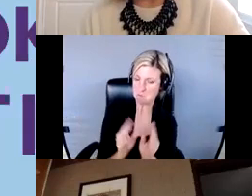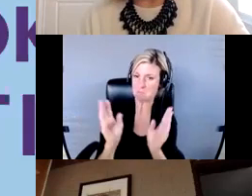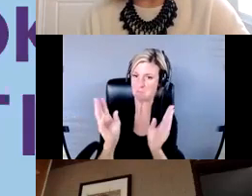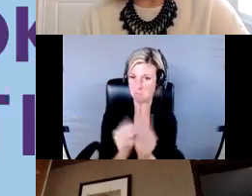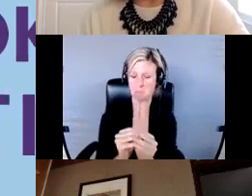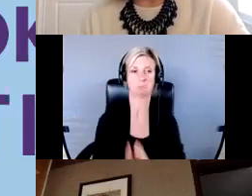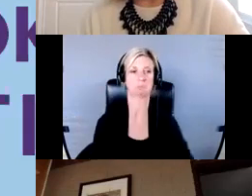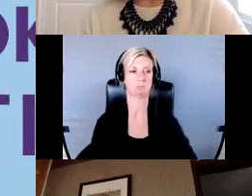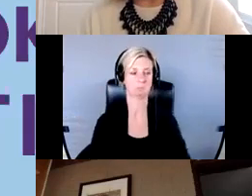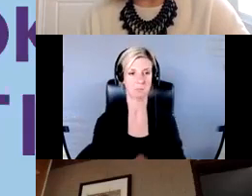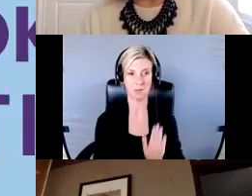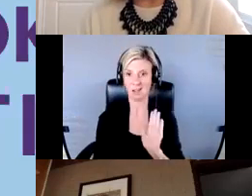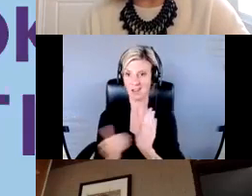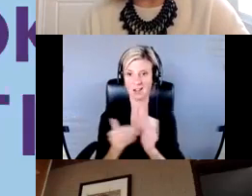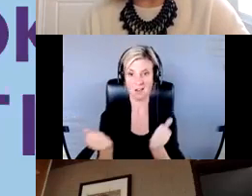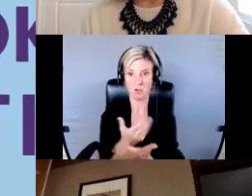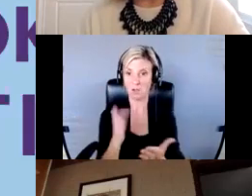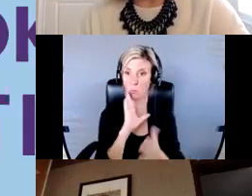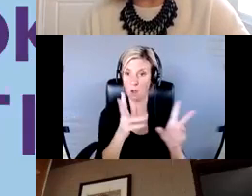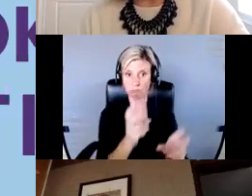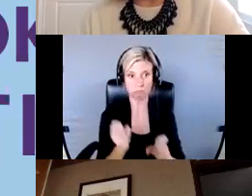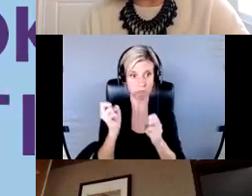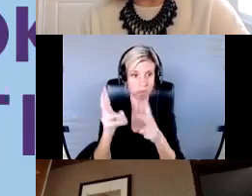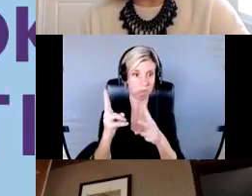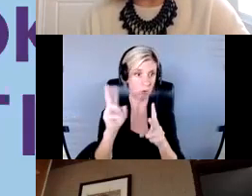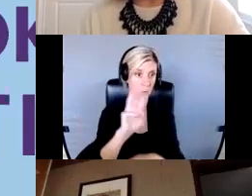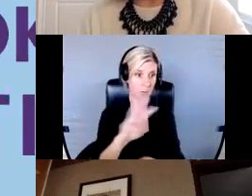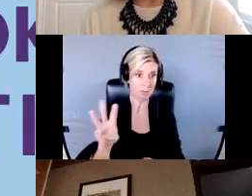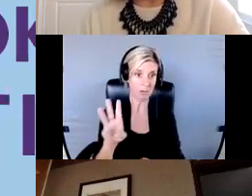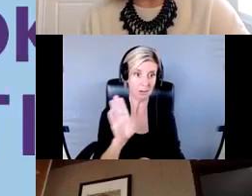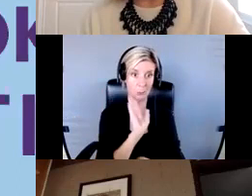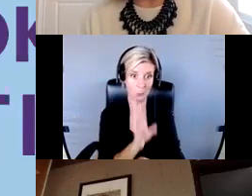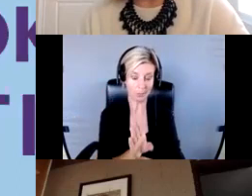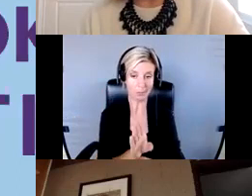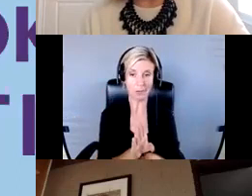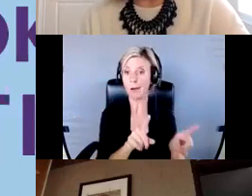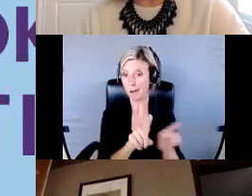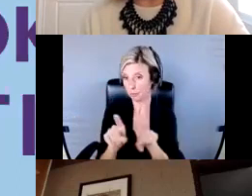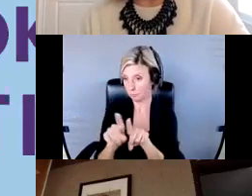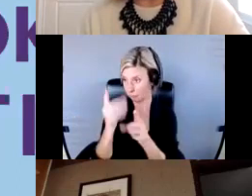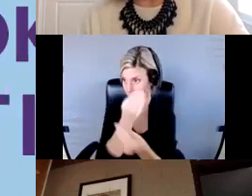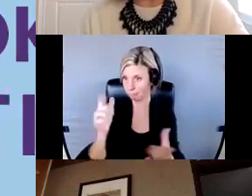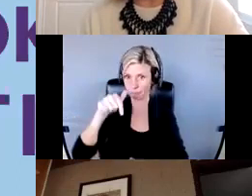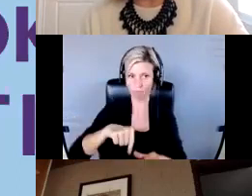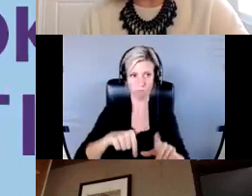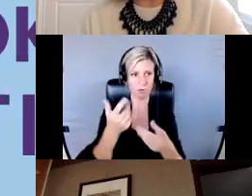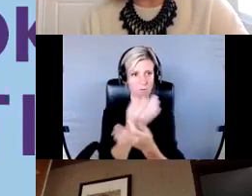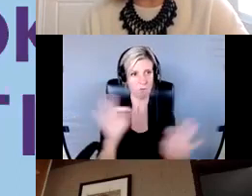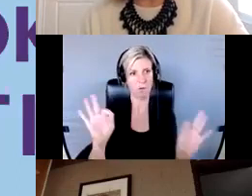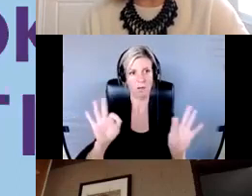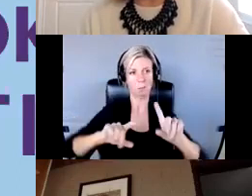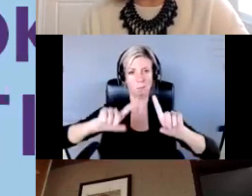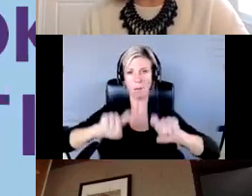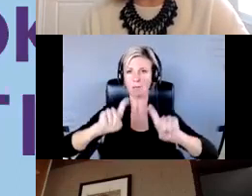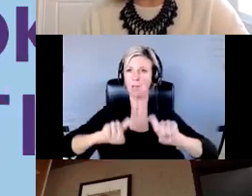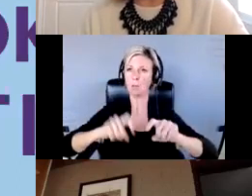be available on our website, and also the free pilot program, the poster,